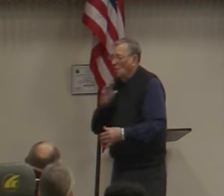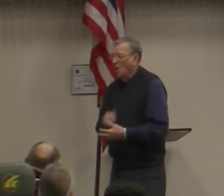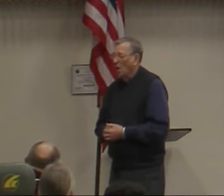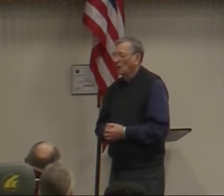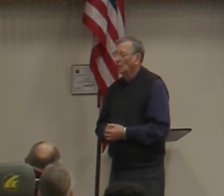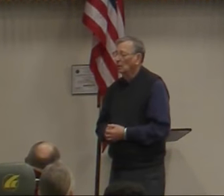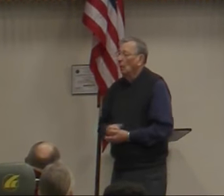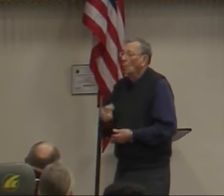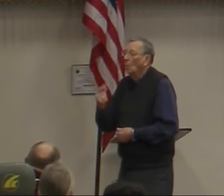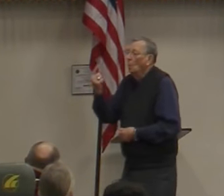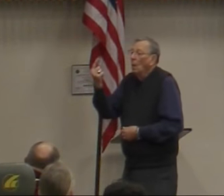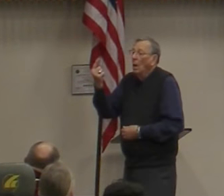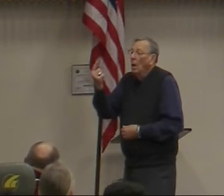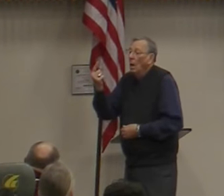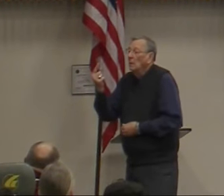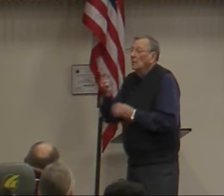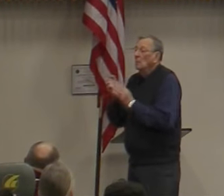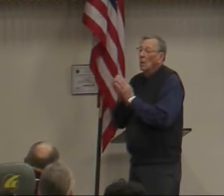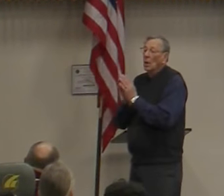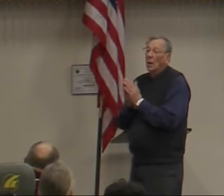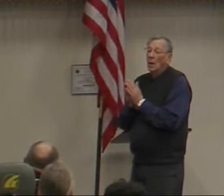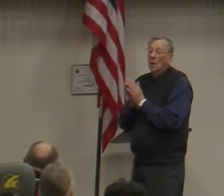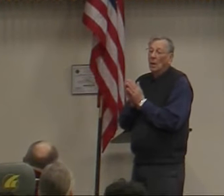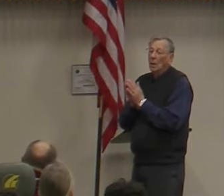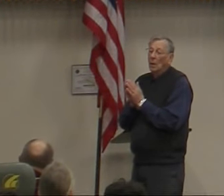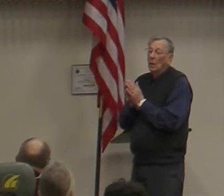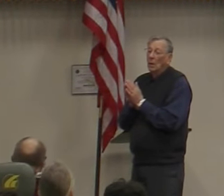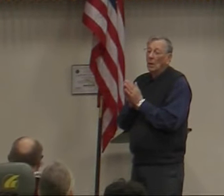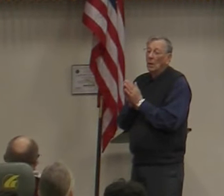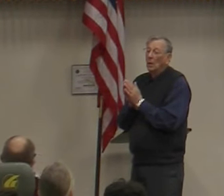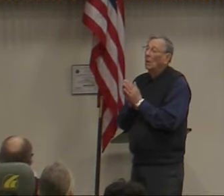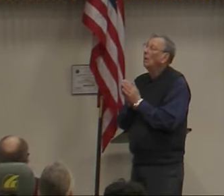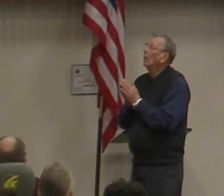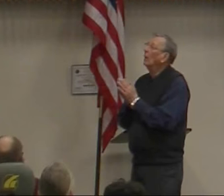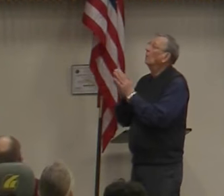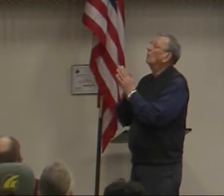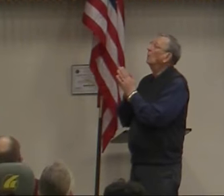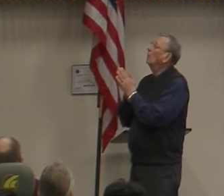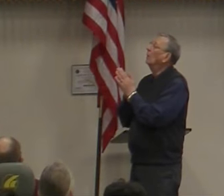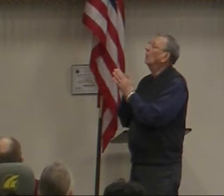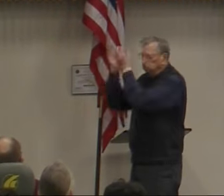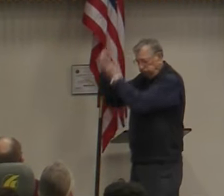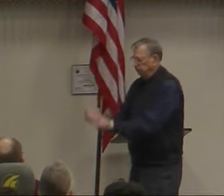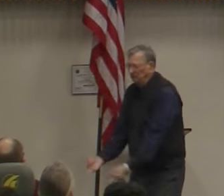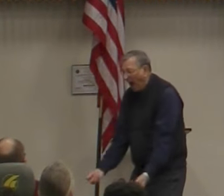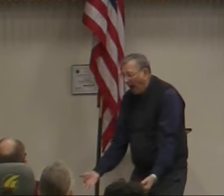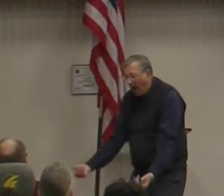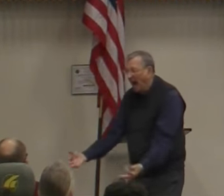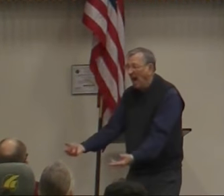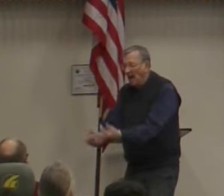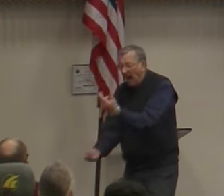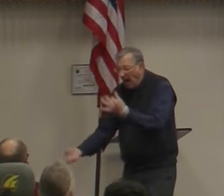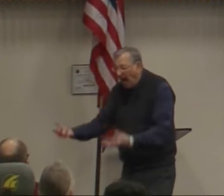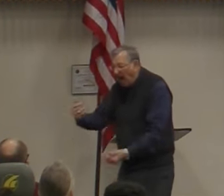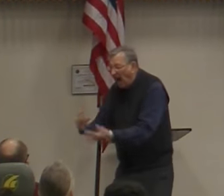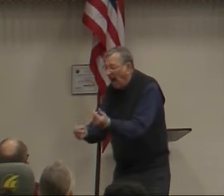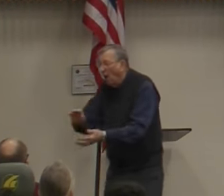very simple little prayer. And fire comes from heaven, burns up the